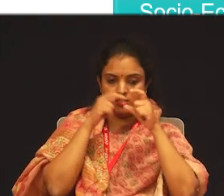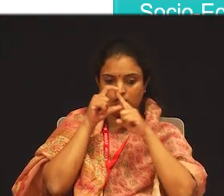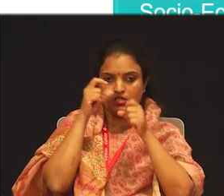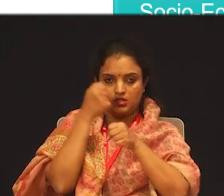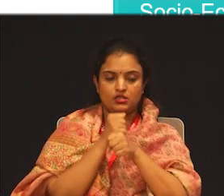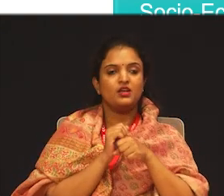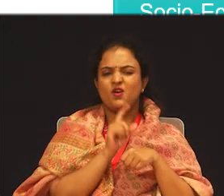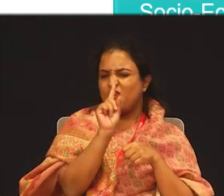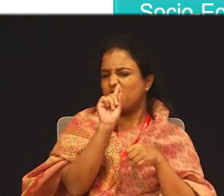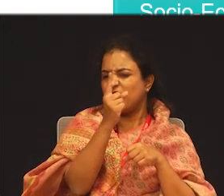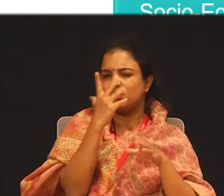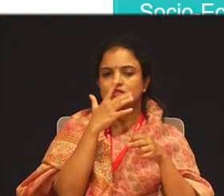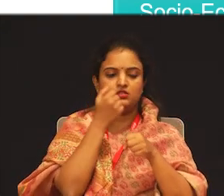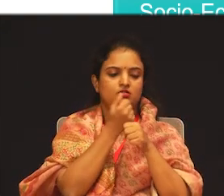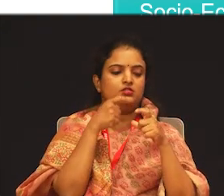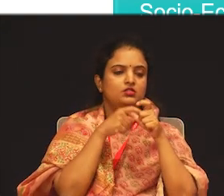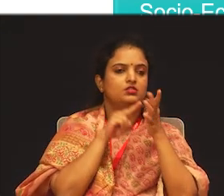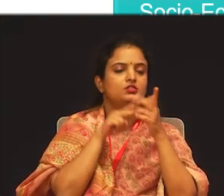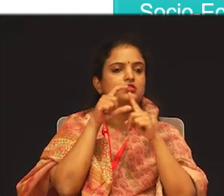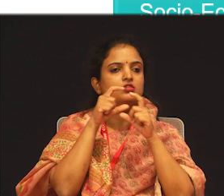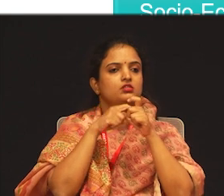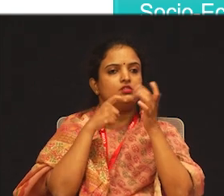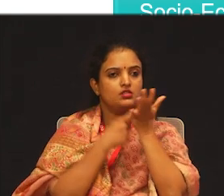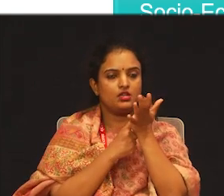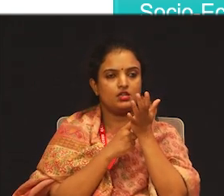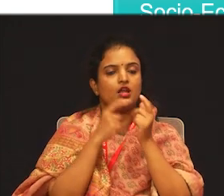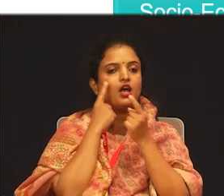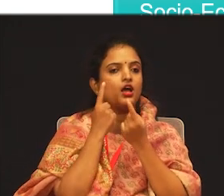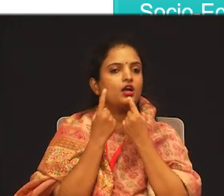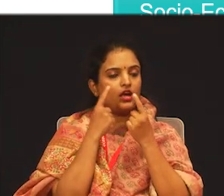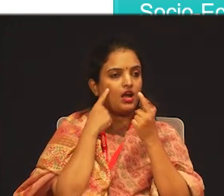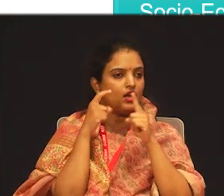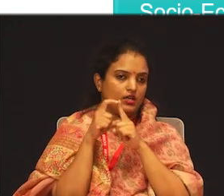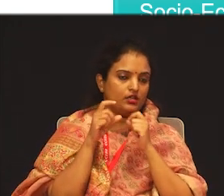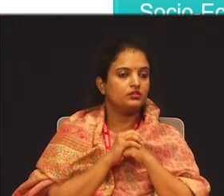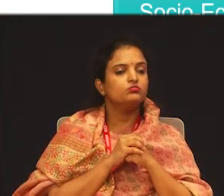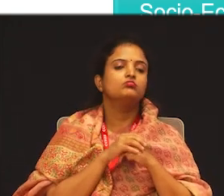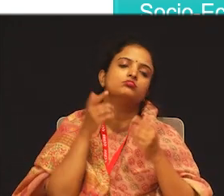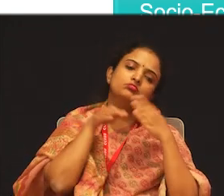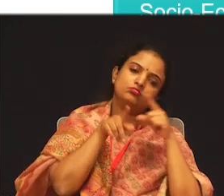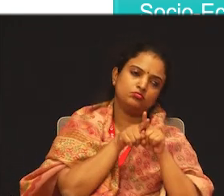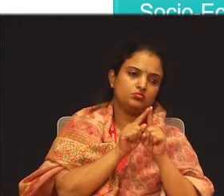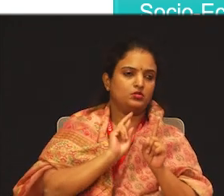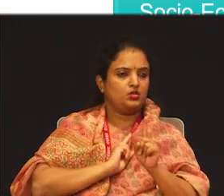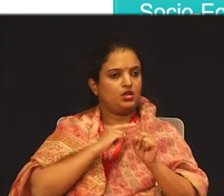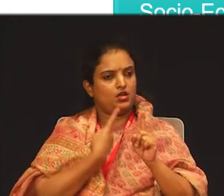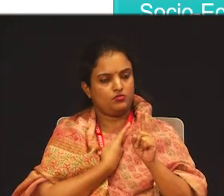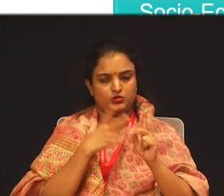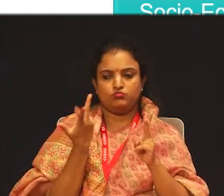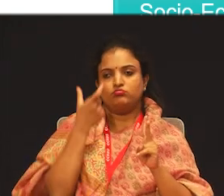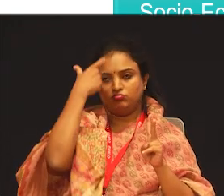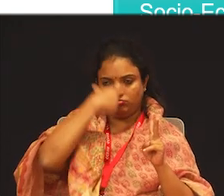gender identity. It has female and transgender individuals.